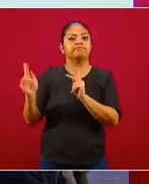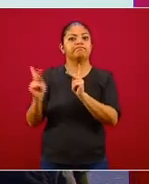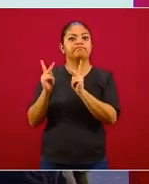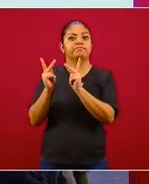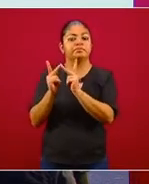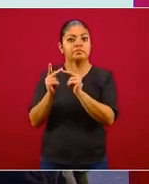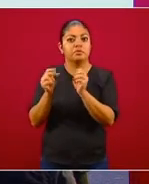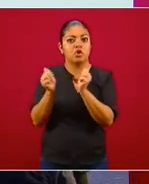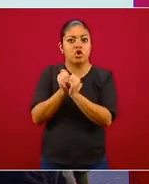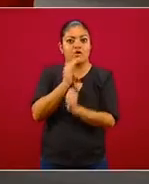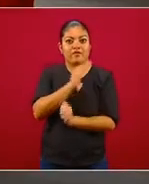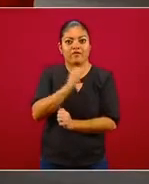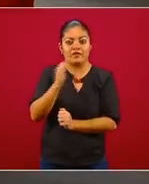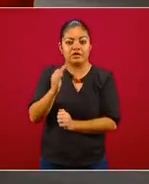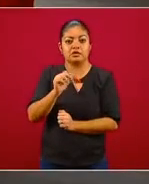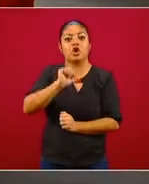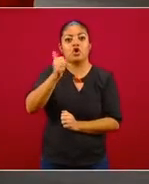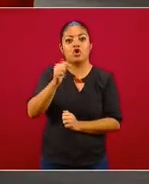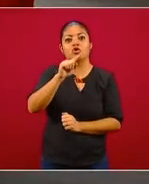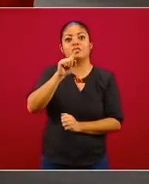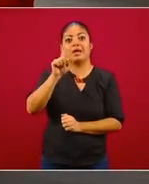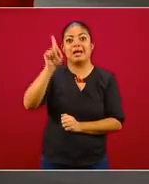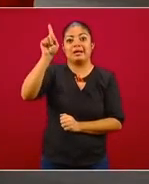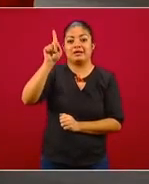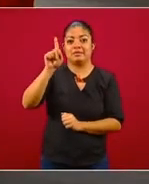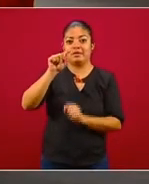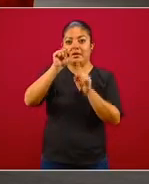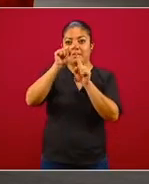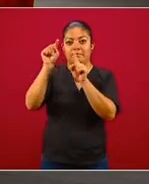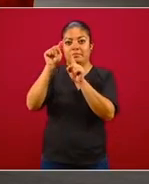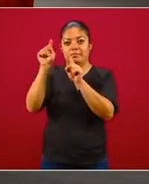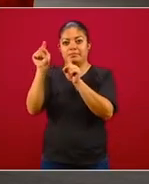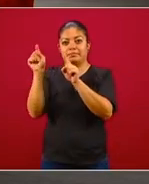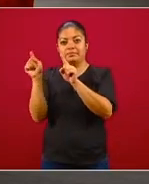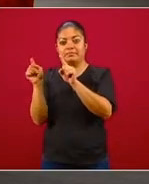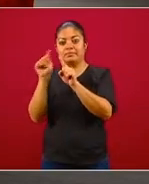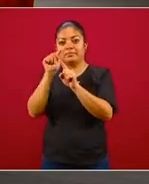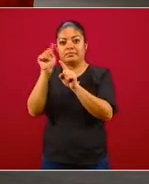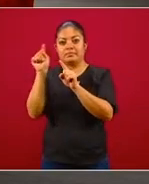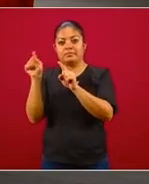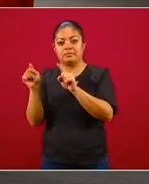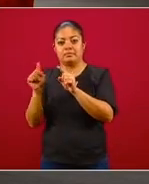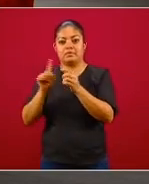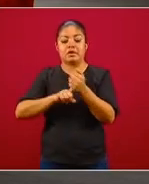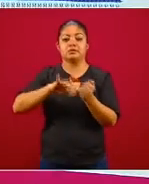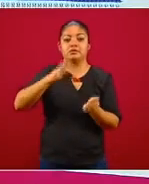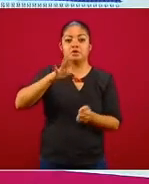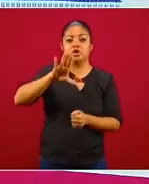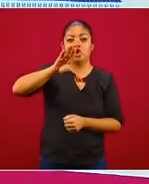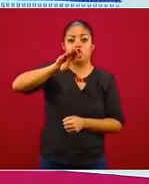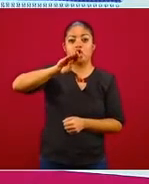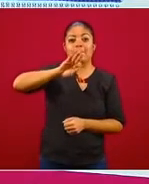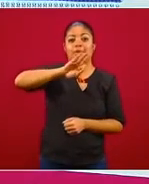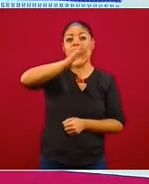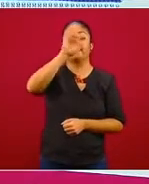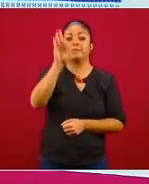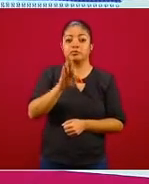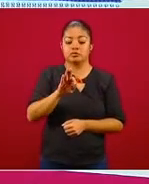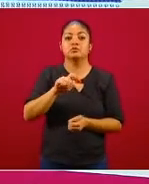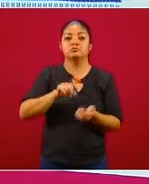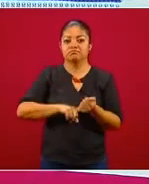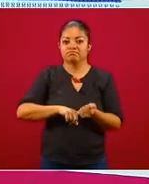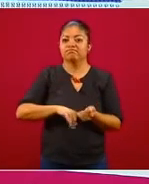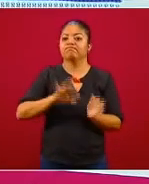So we have different scenarios, right? So of course the lower dotted line is the best case scenario. Then